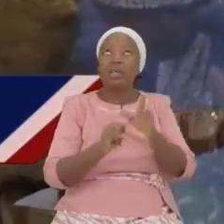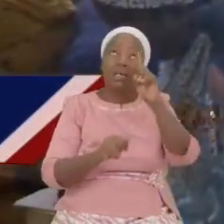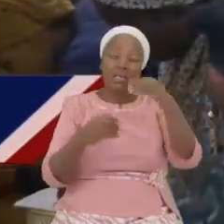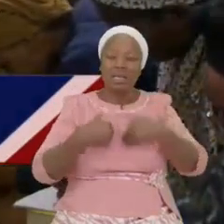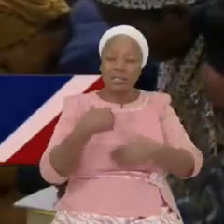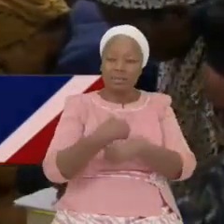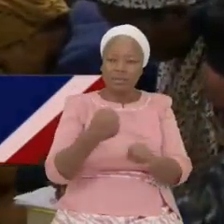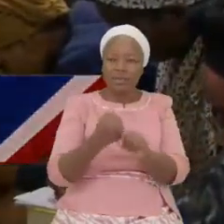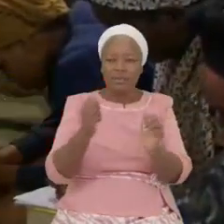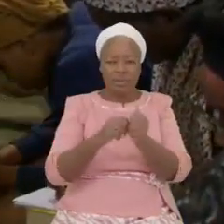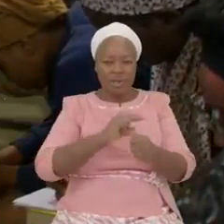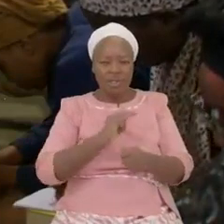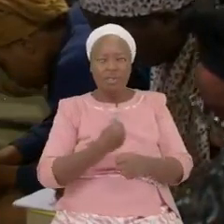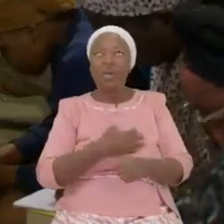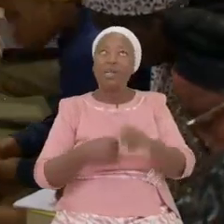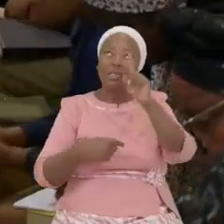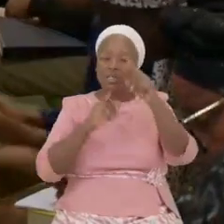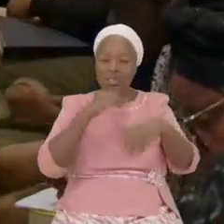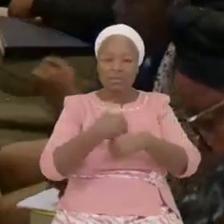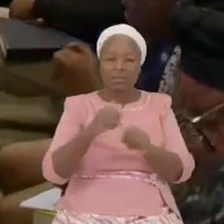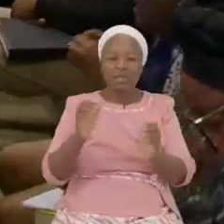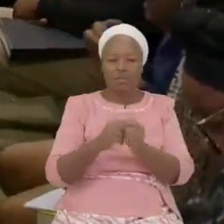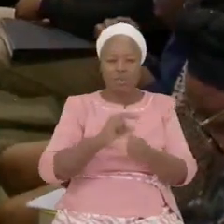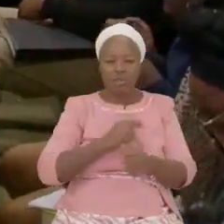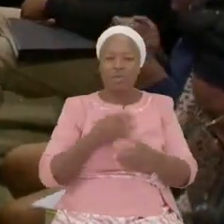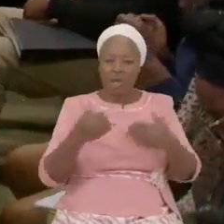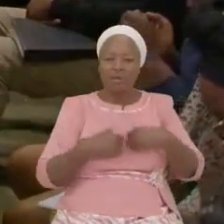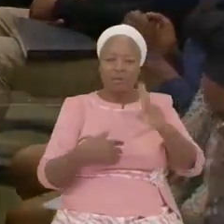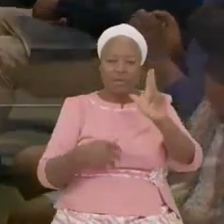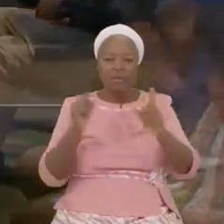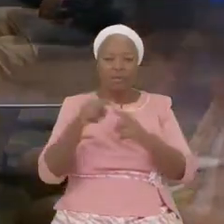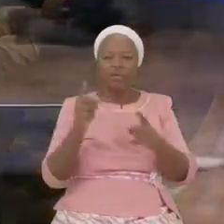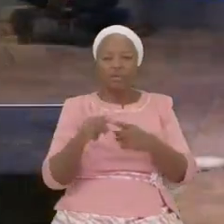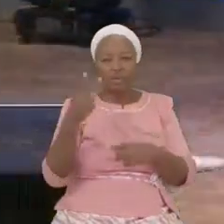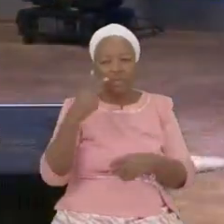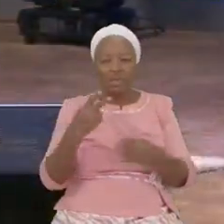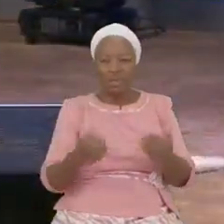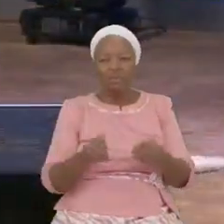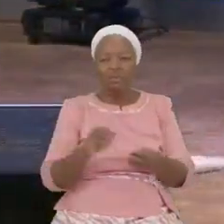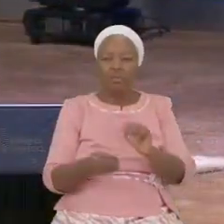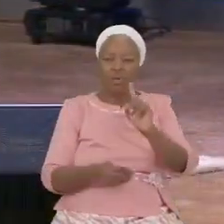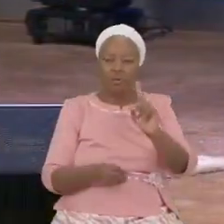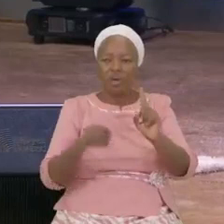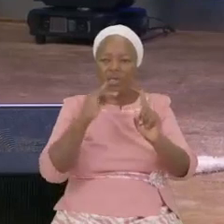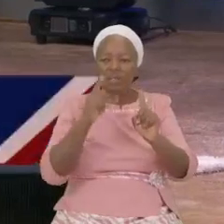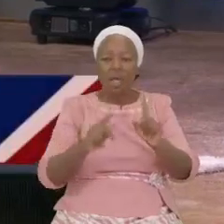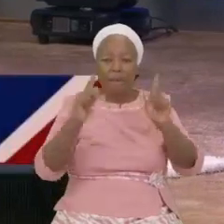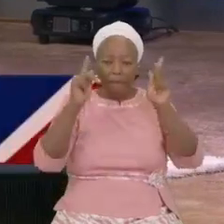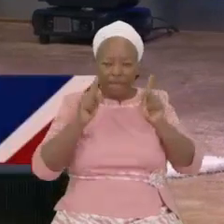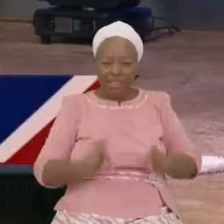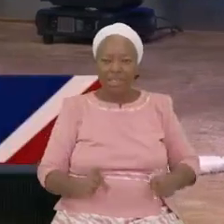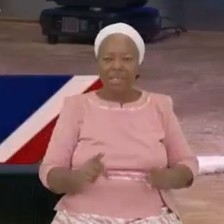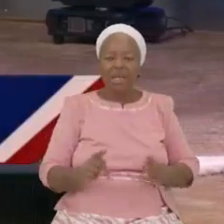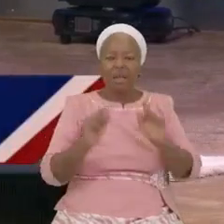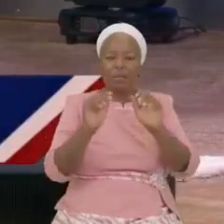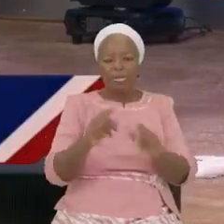made with us and is making with us. There are three things we're looking at. Number one, the personal